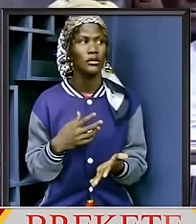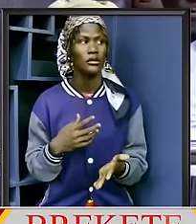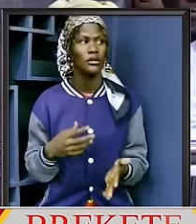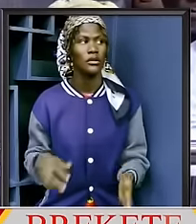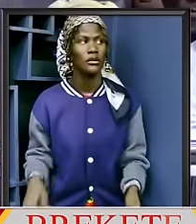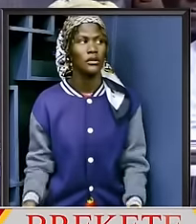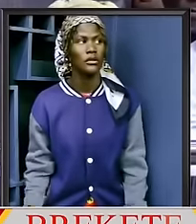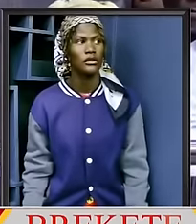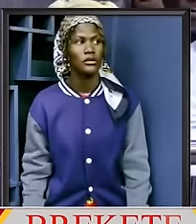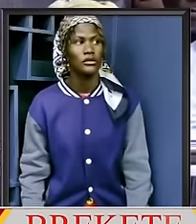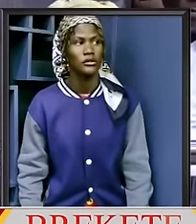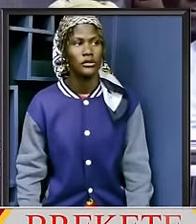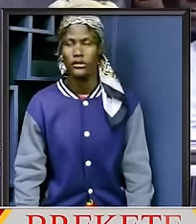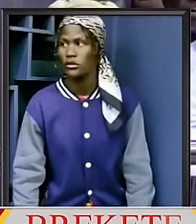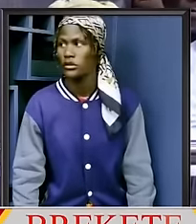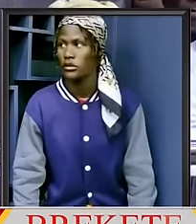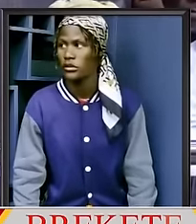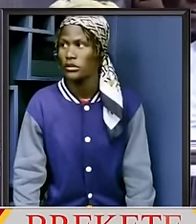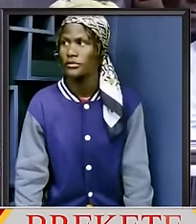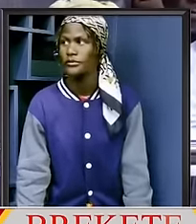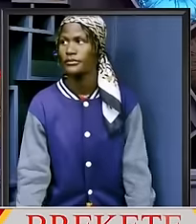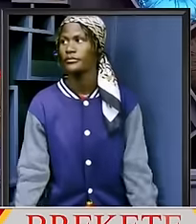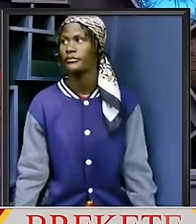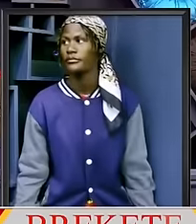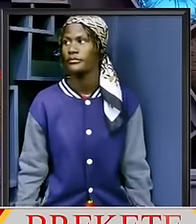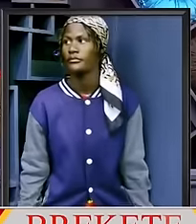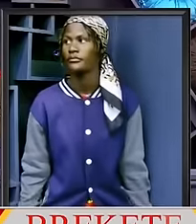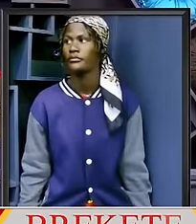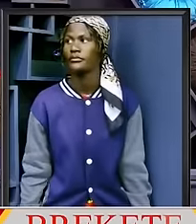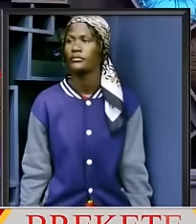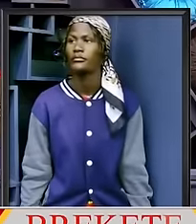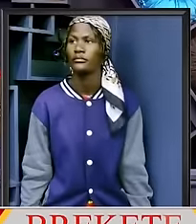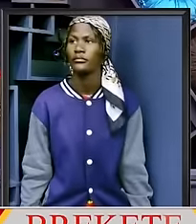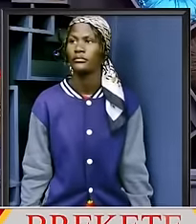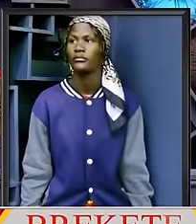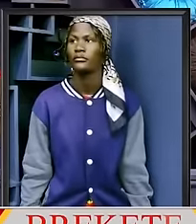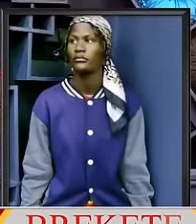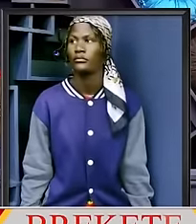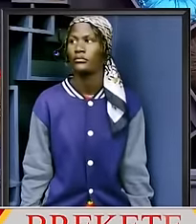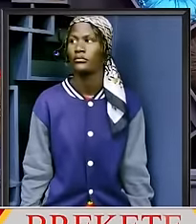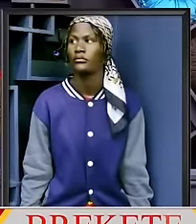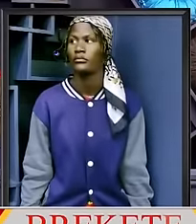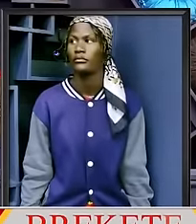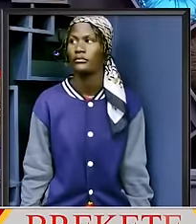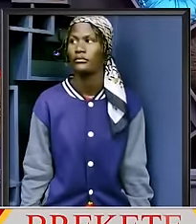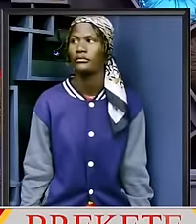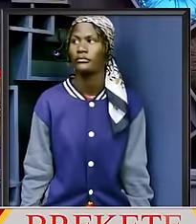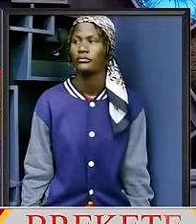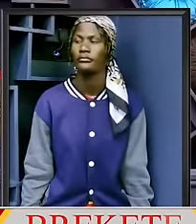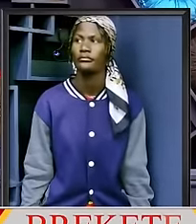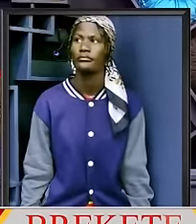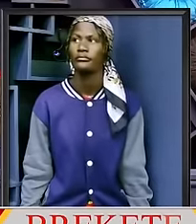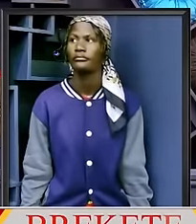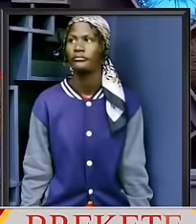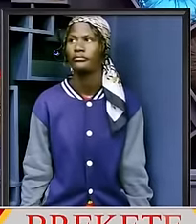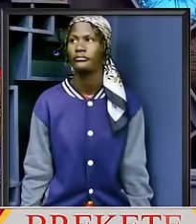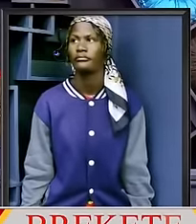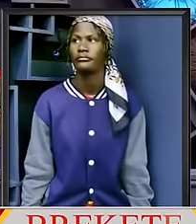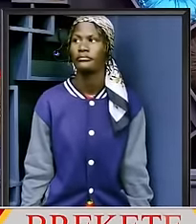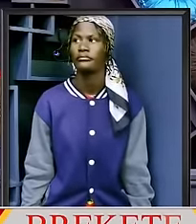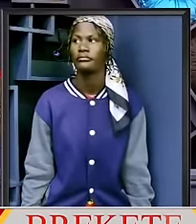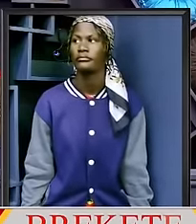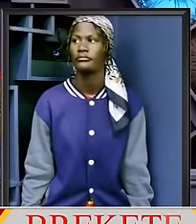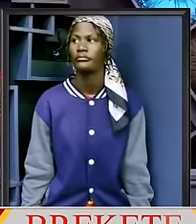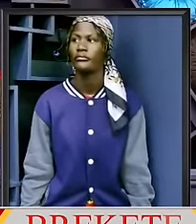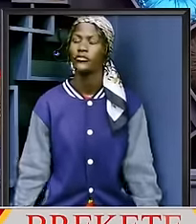agree today for studio this morning. A lot. You know, this back and forth.